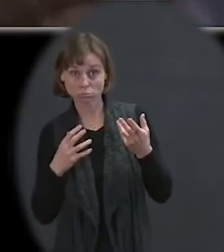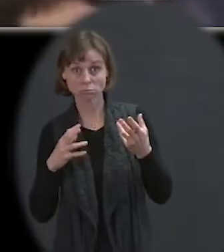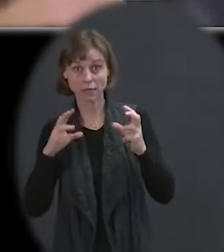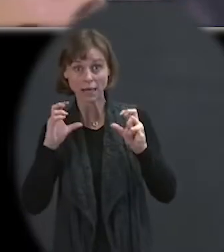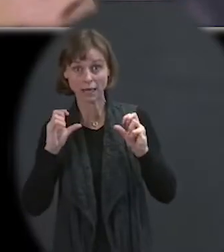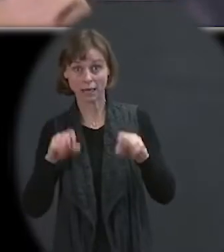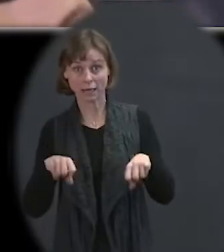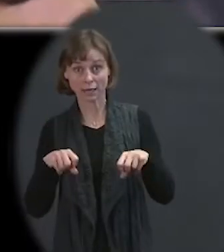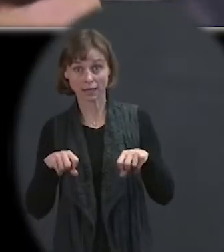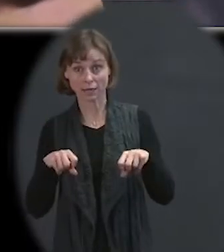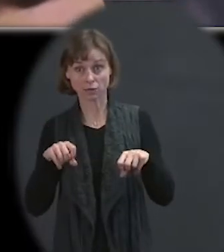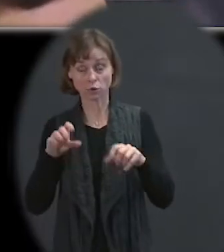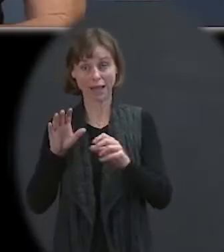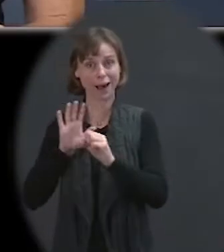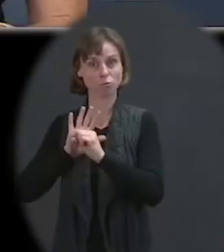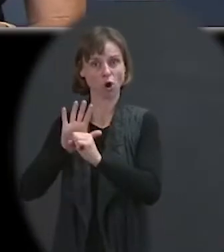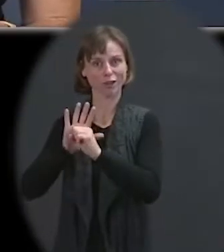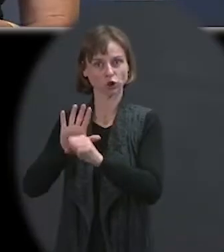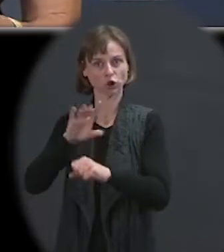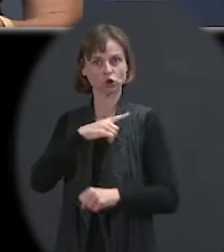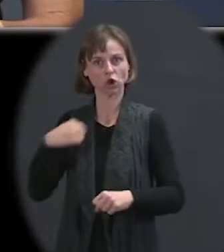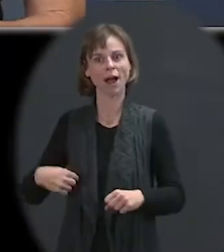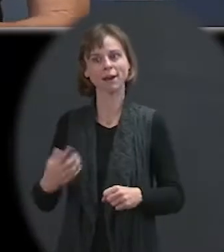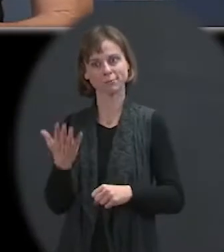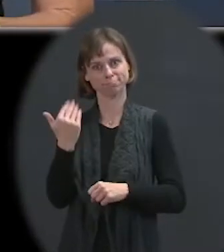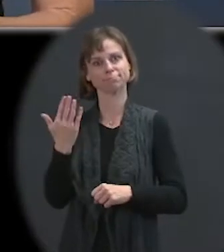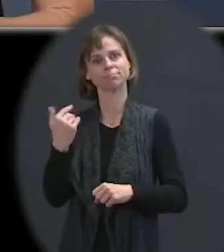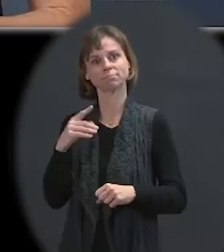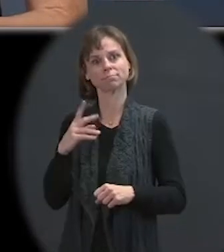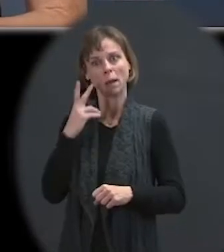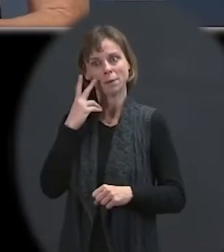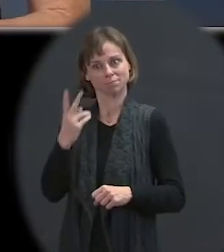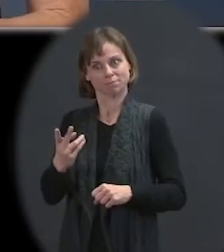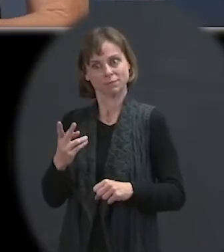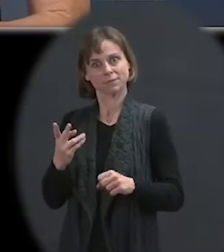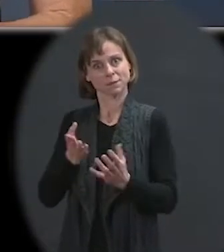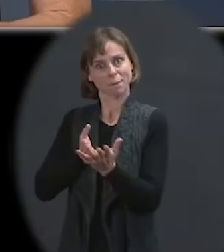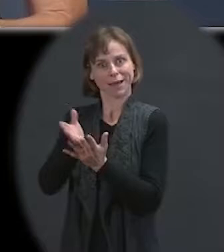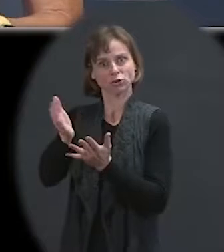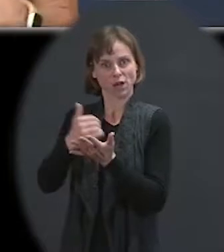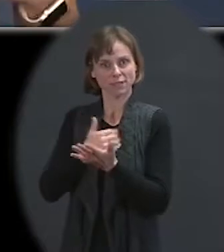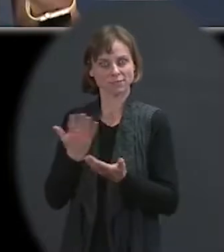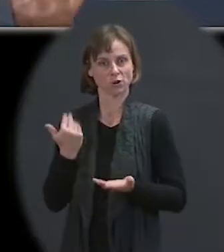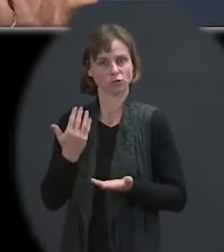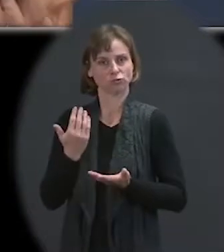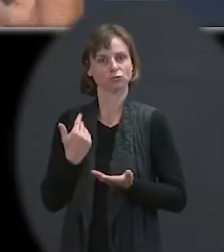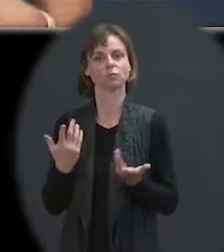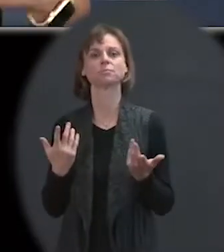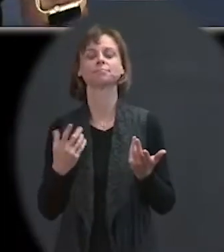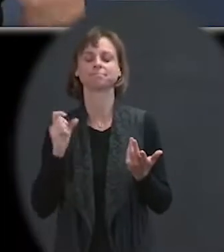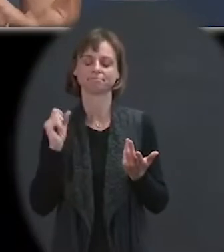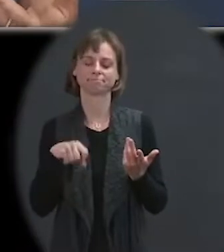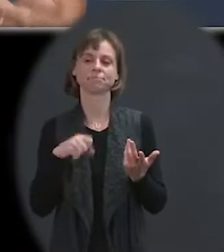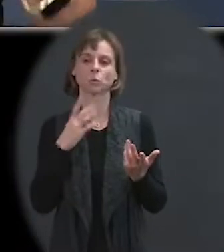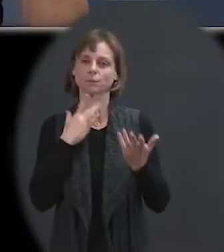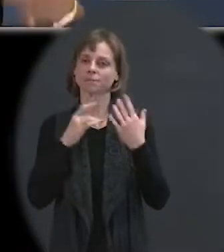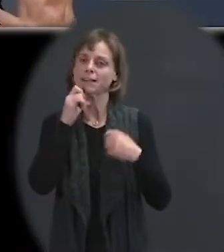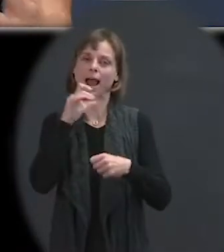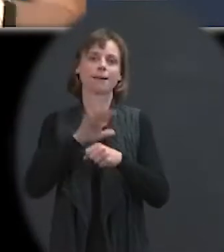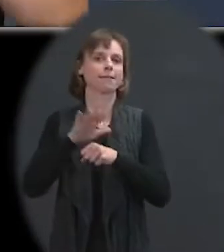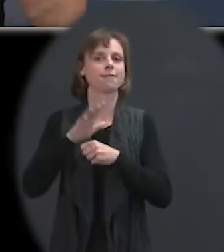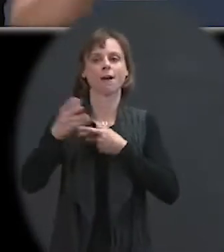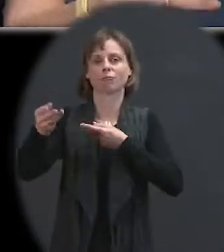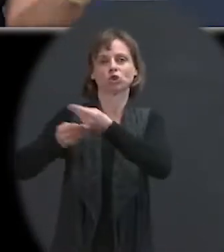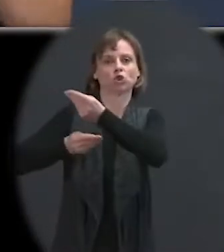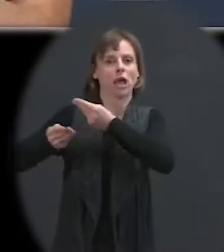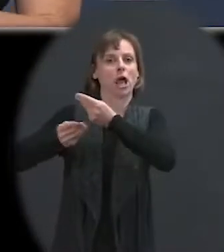and be transparent? Well, you're right that one of the concerns that we have expressed from here is a lack of data sharing. We've not seen the initial